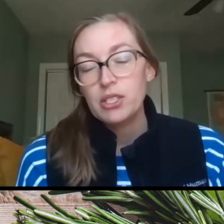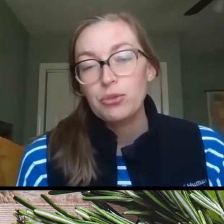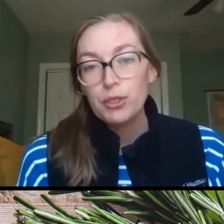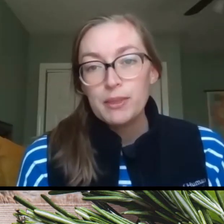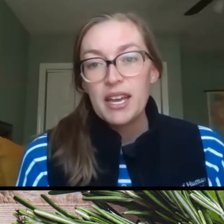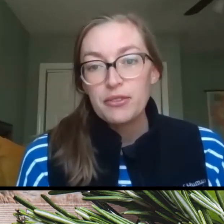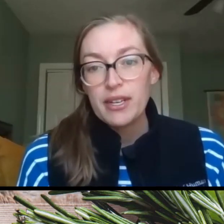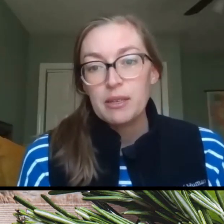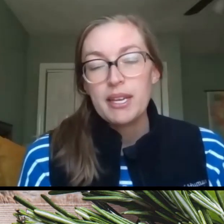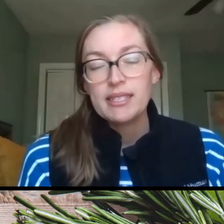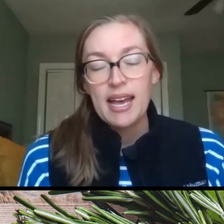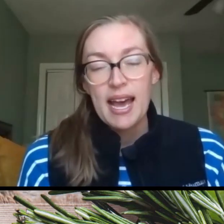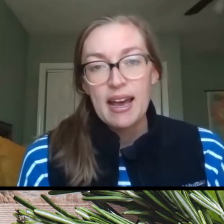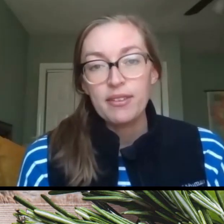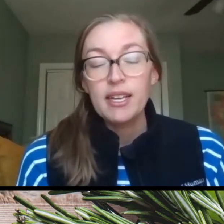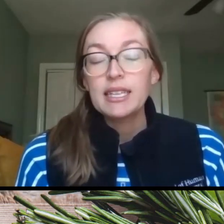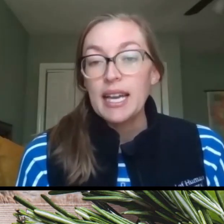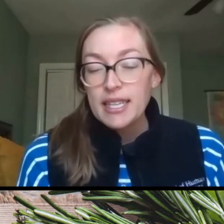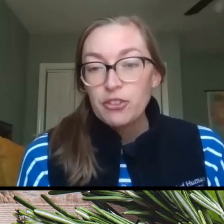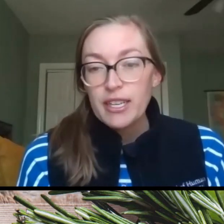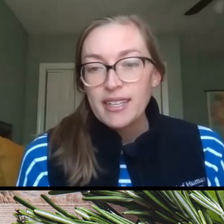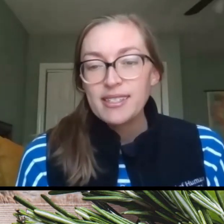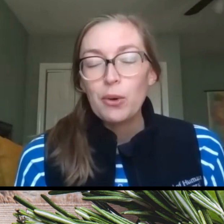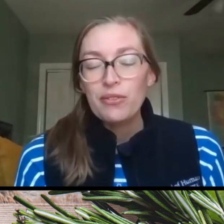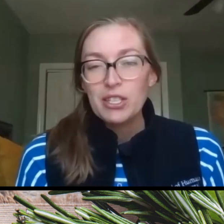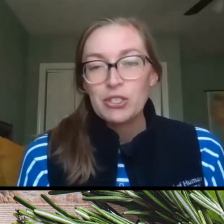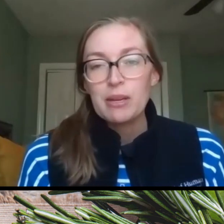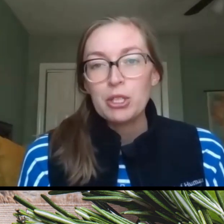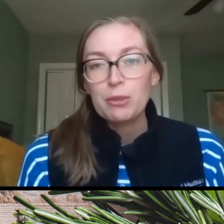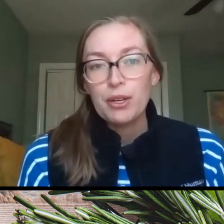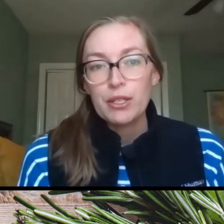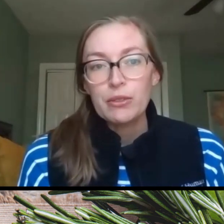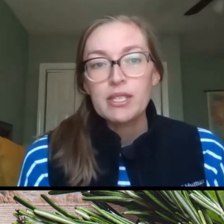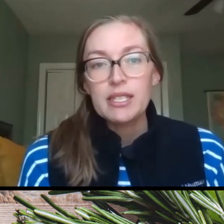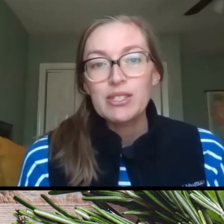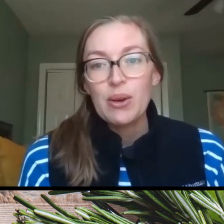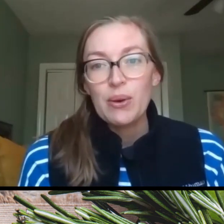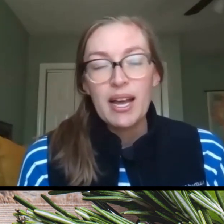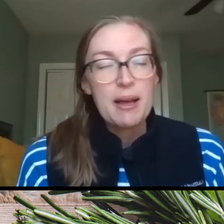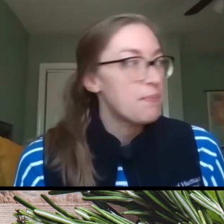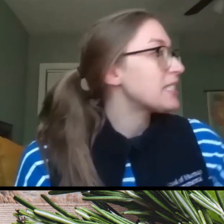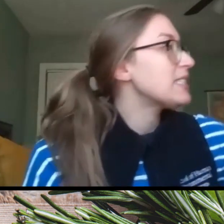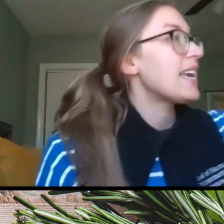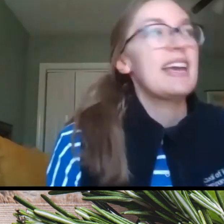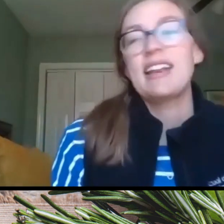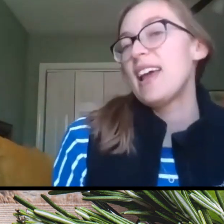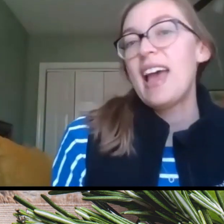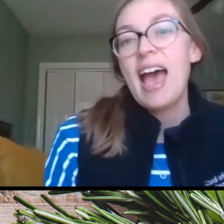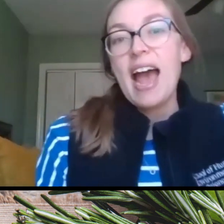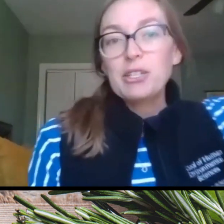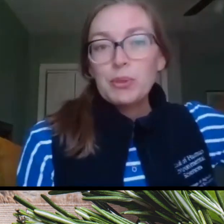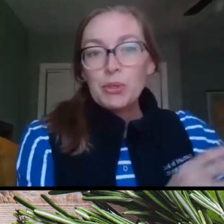we have grouped together recipes that have like ingredients or feature similar produce. And so this is